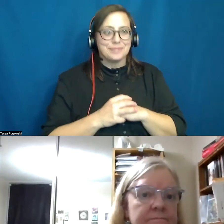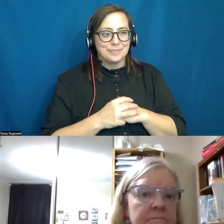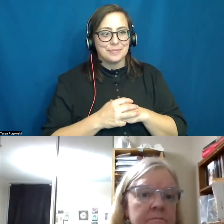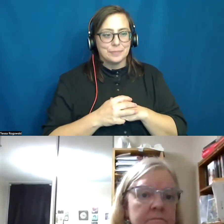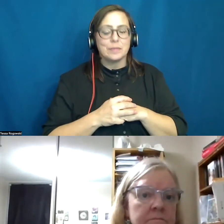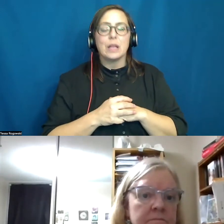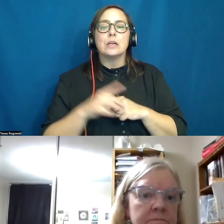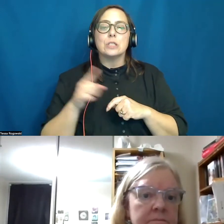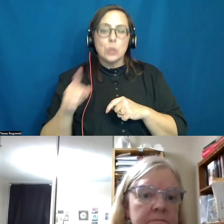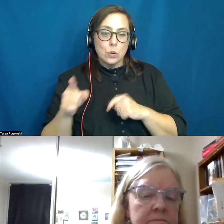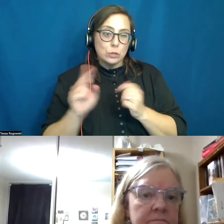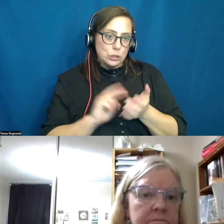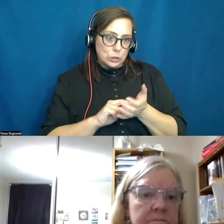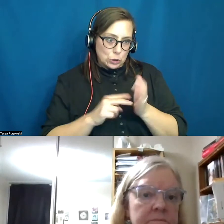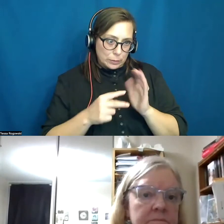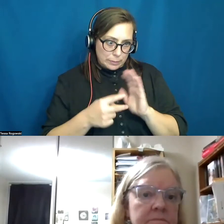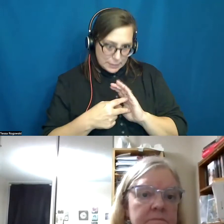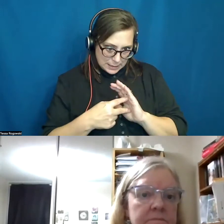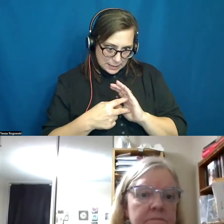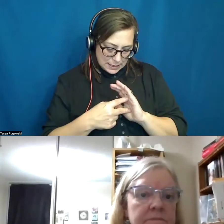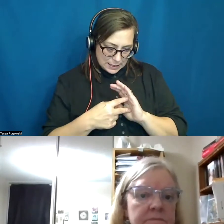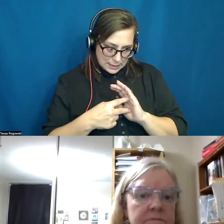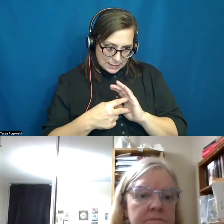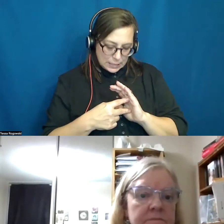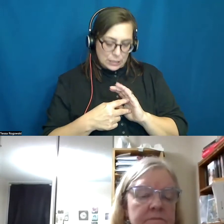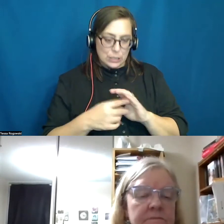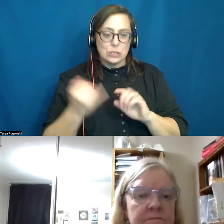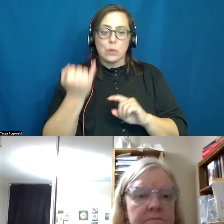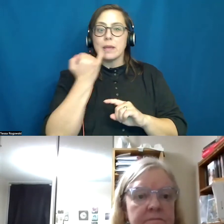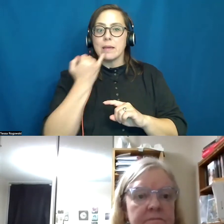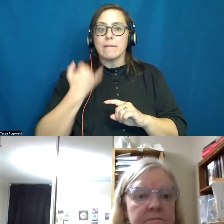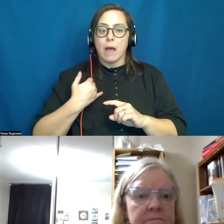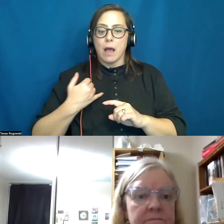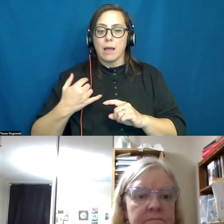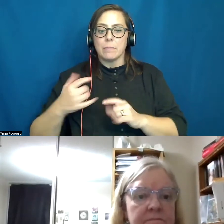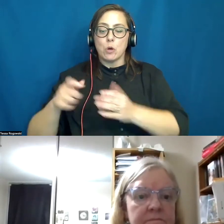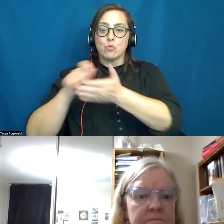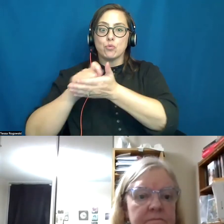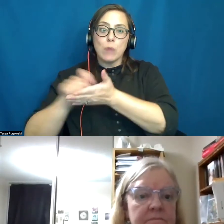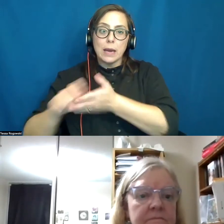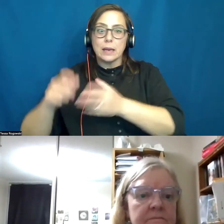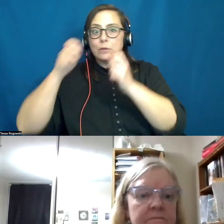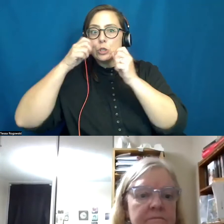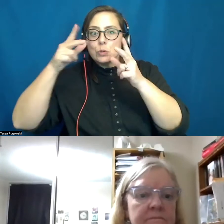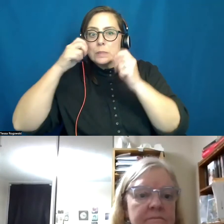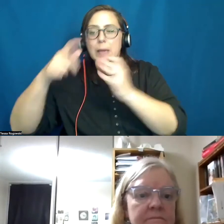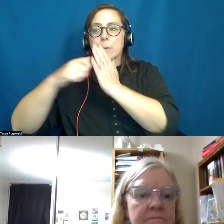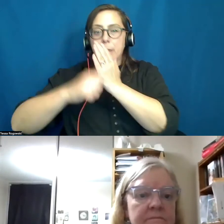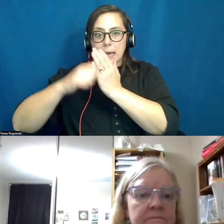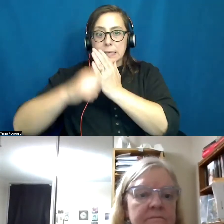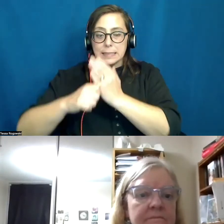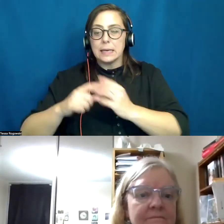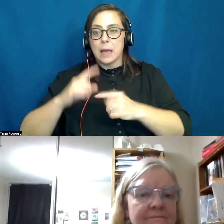do you mean in terms of how it is received, like how it's received by an audience? Yeah, exactly.